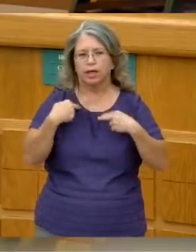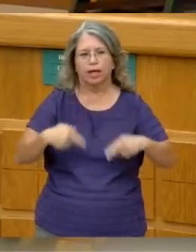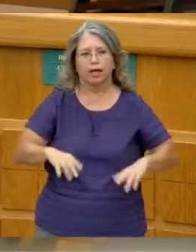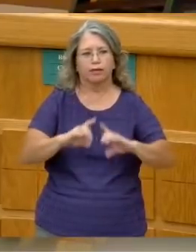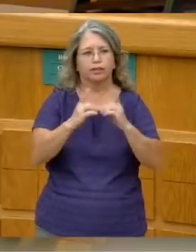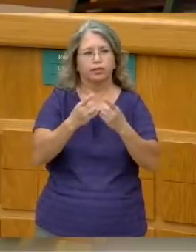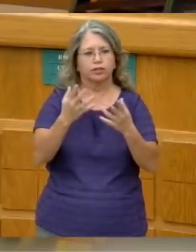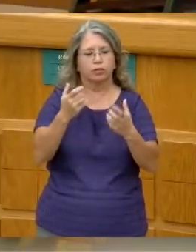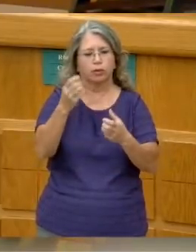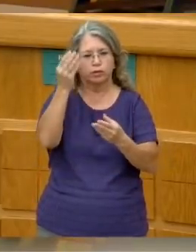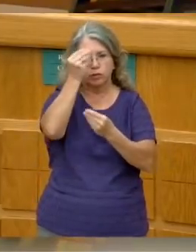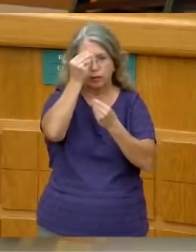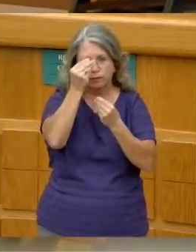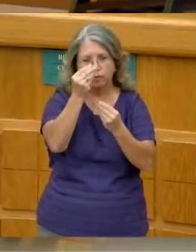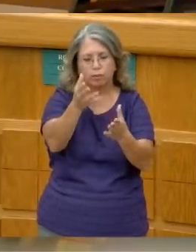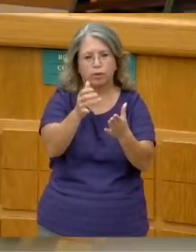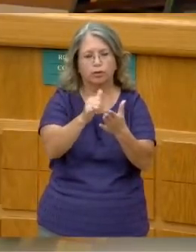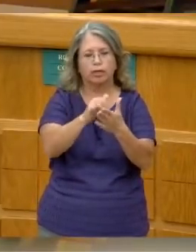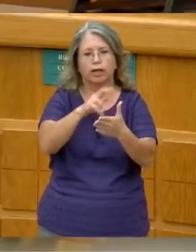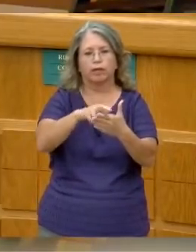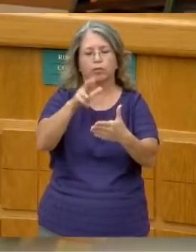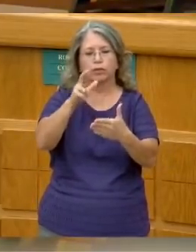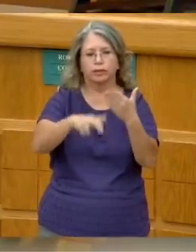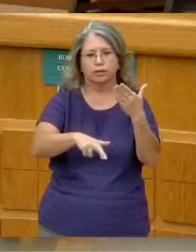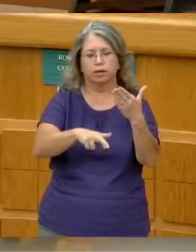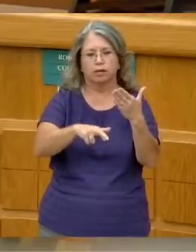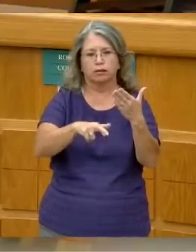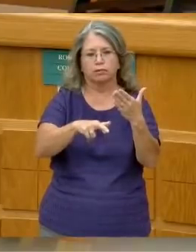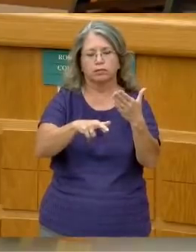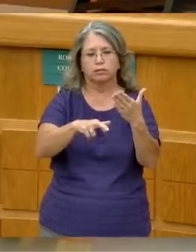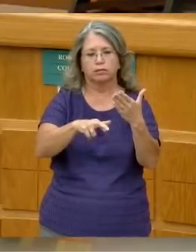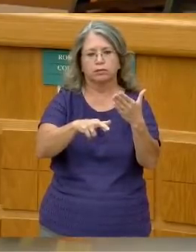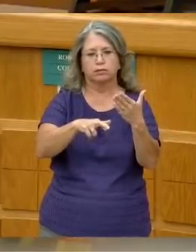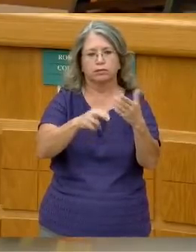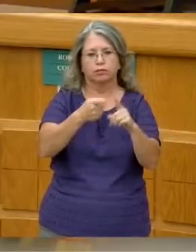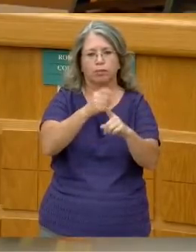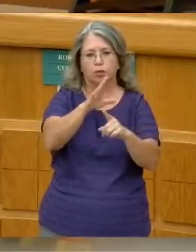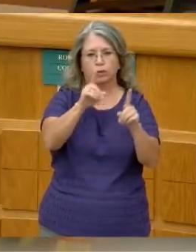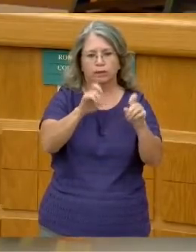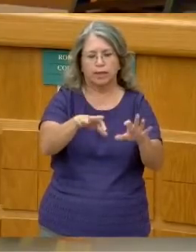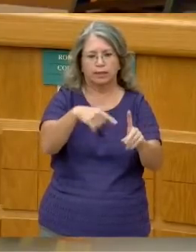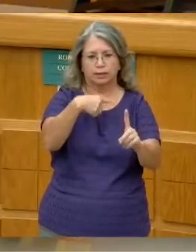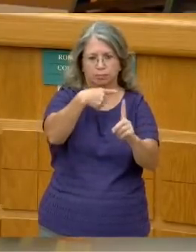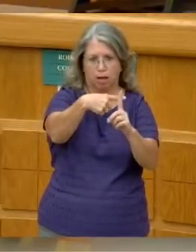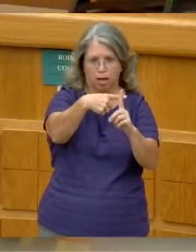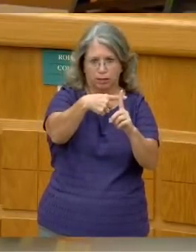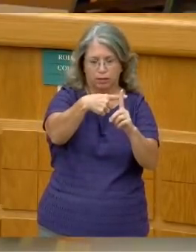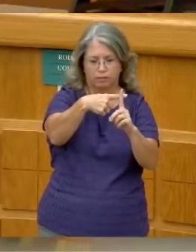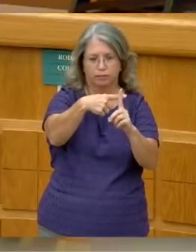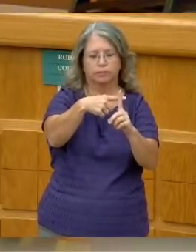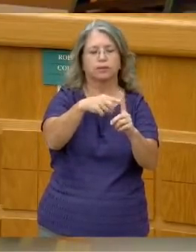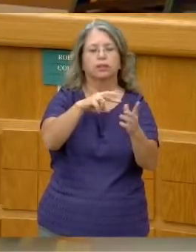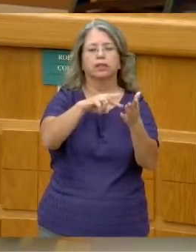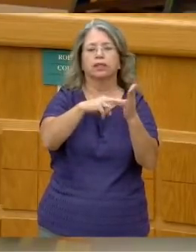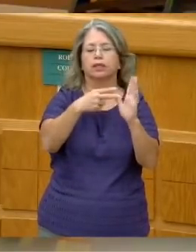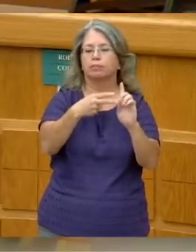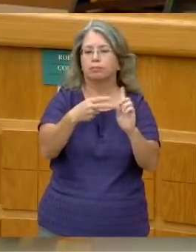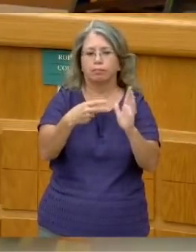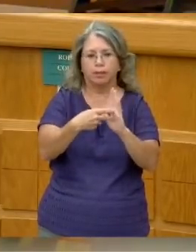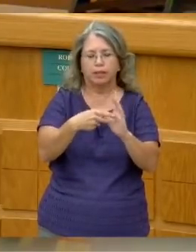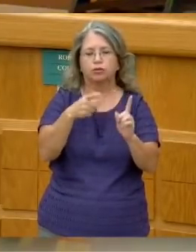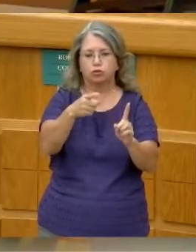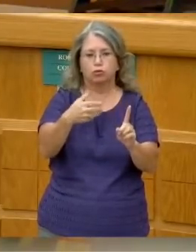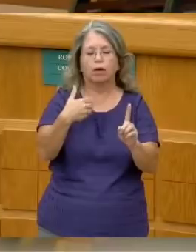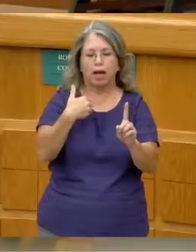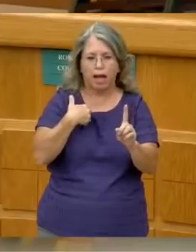inform you that the results came back positive for COVID-19. That means that you do have